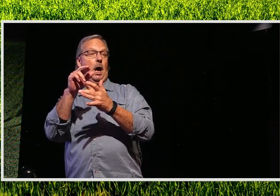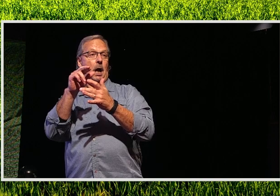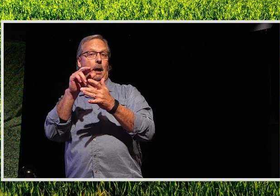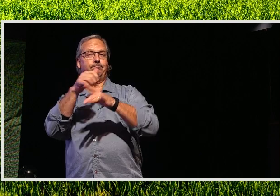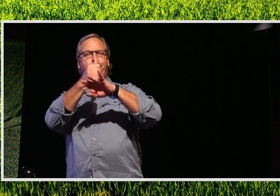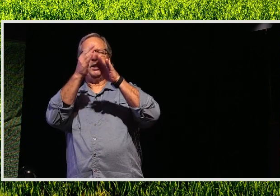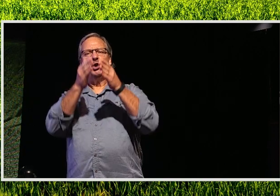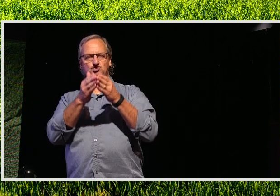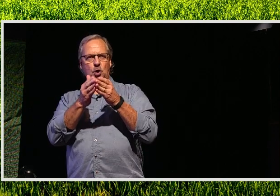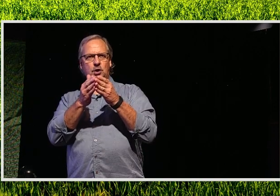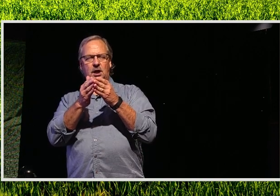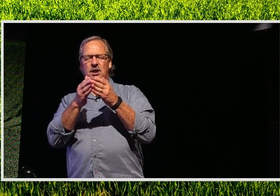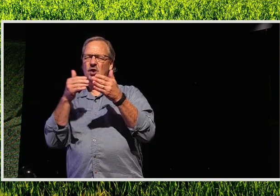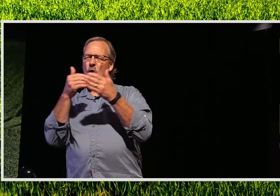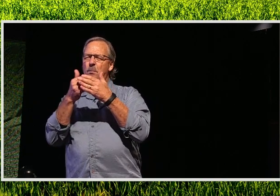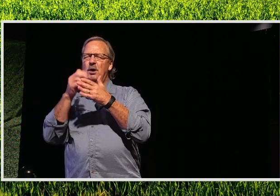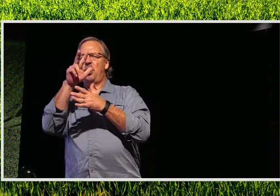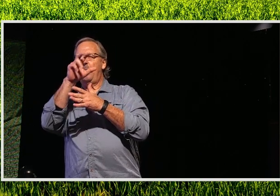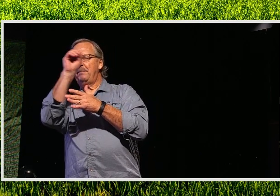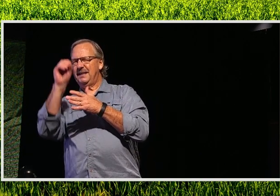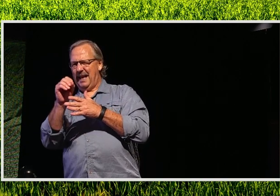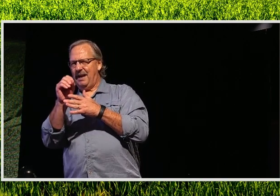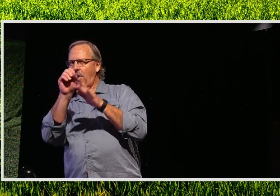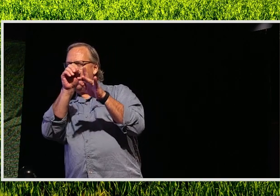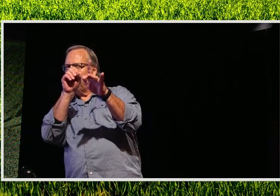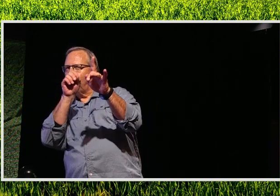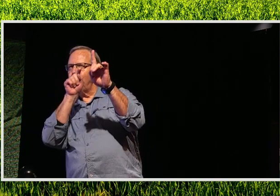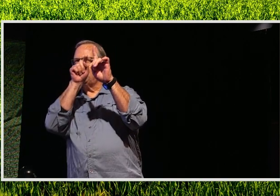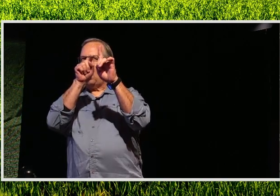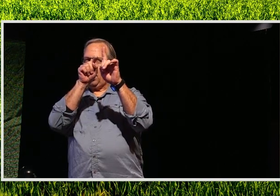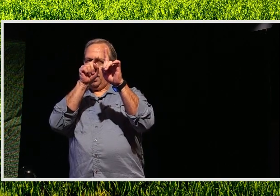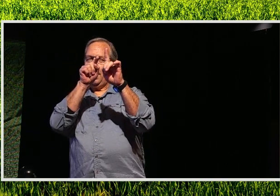which is nearly 3% of our target market.